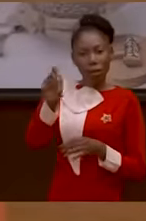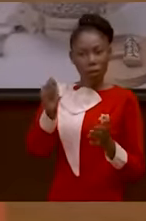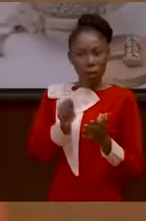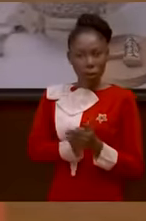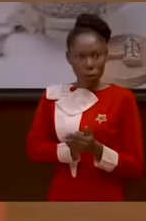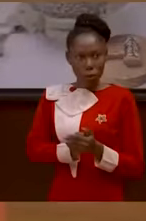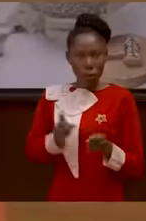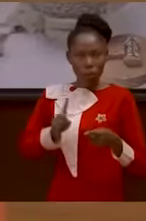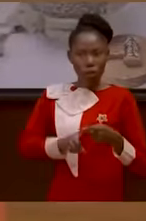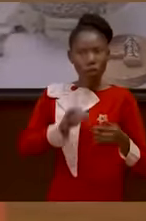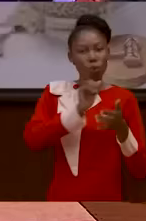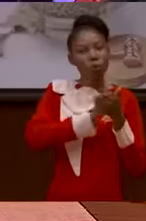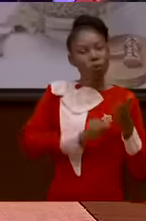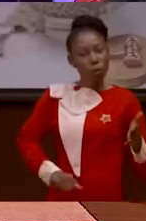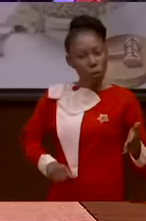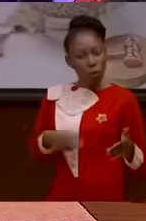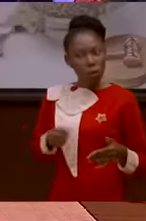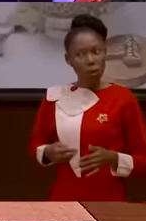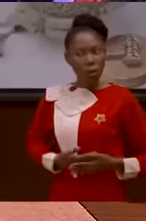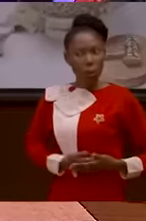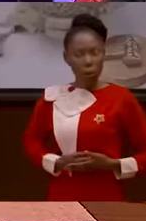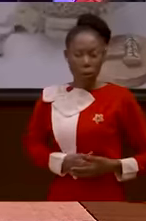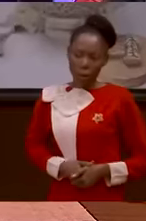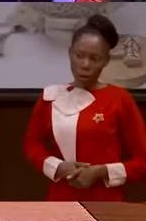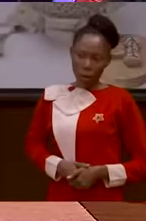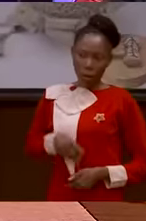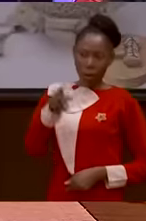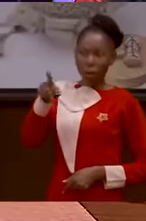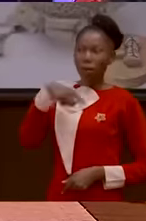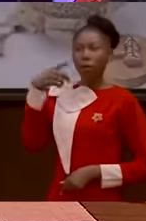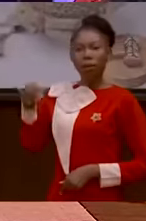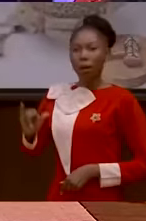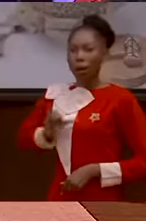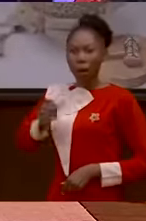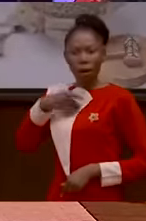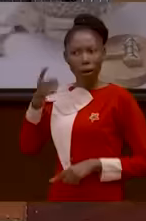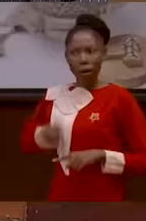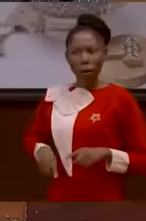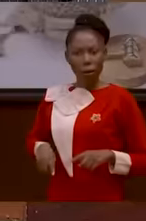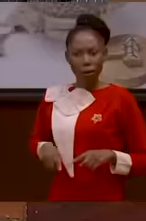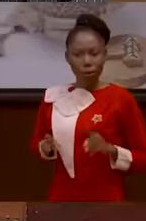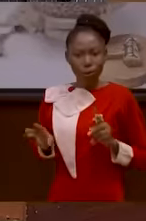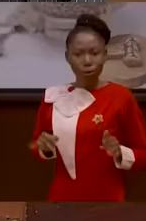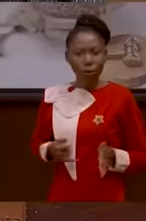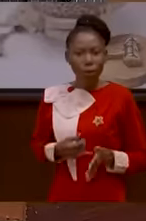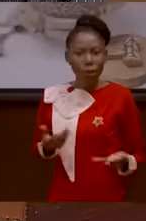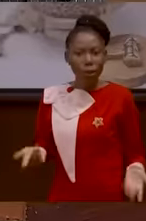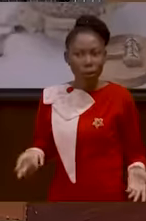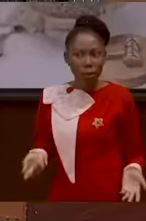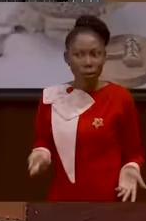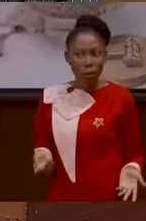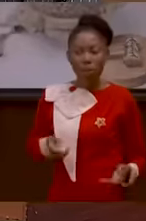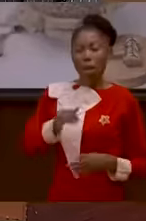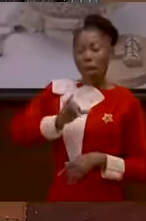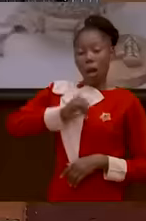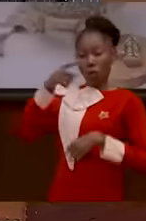or whatever. I told him that it's not possible, that I can't do that. I told him. I can't do that, that we have to find something to do about this. I went to his